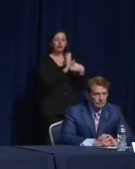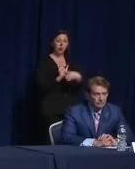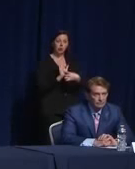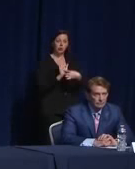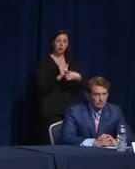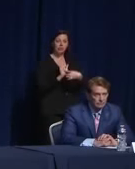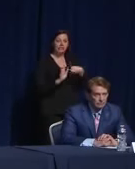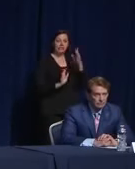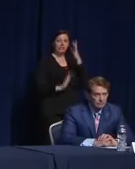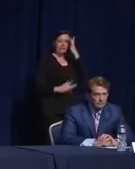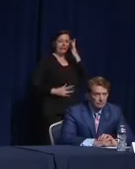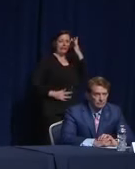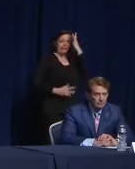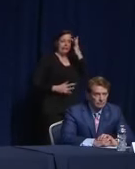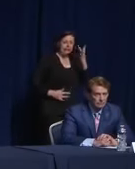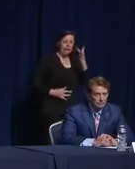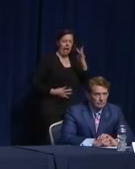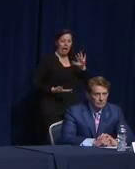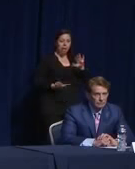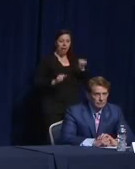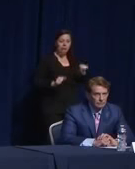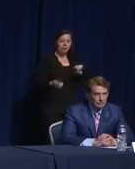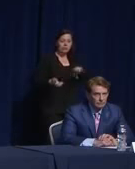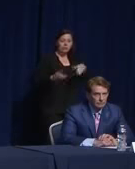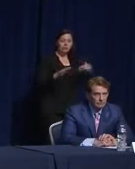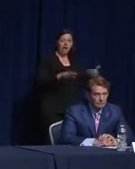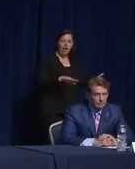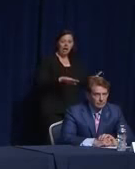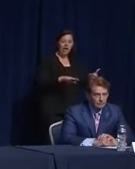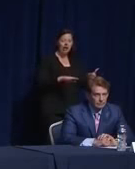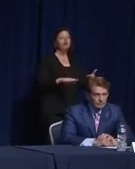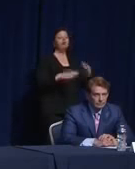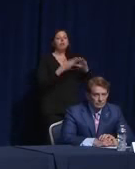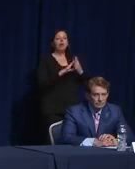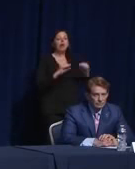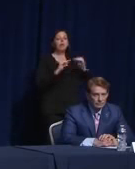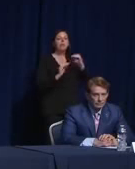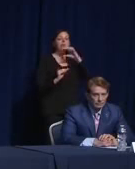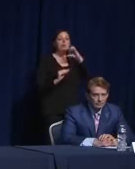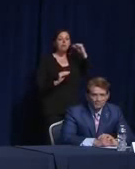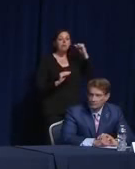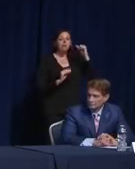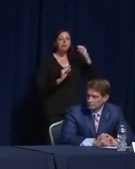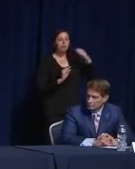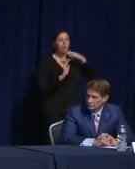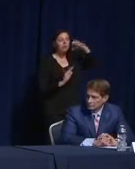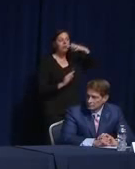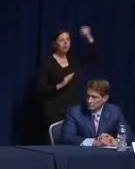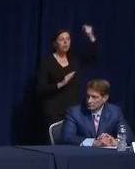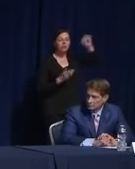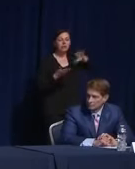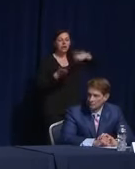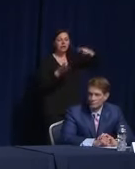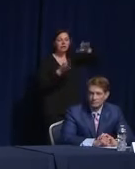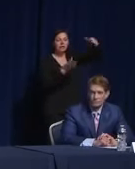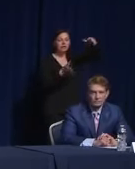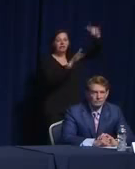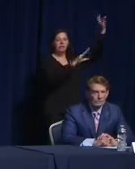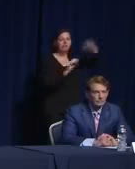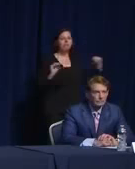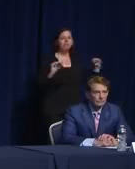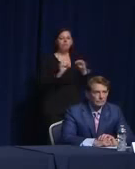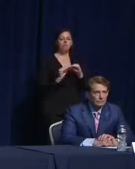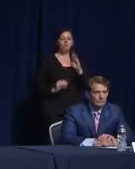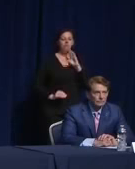COVID-19 among people in the U.S. increases with age, not surprisingly. However, it also indicates